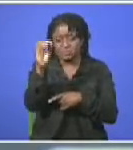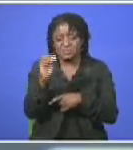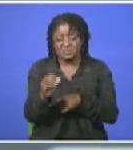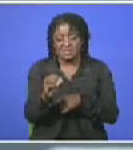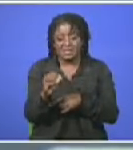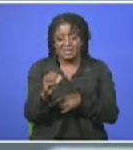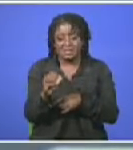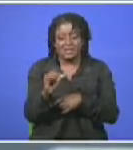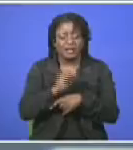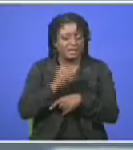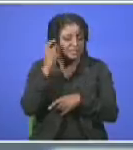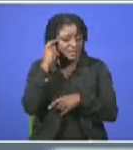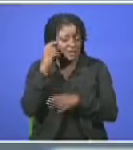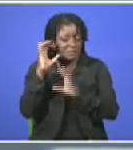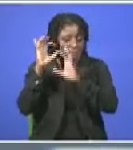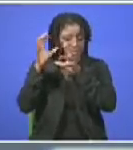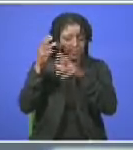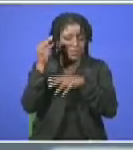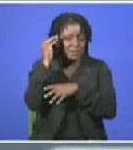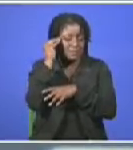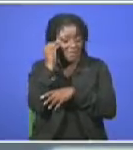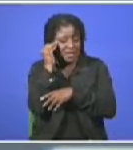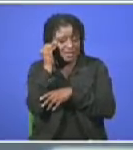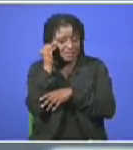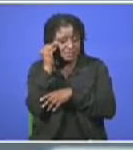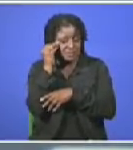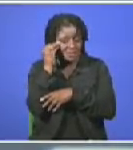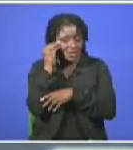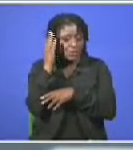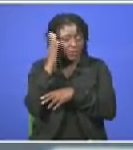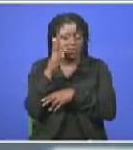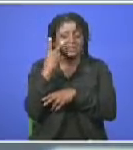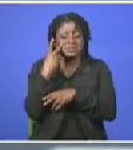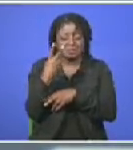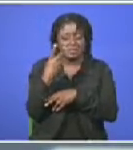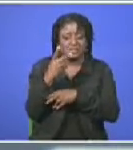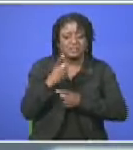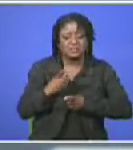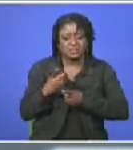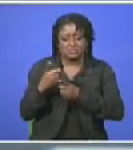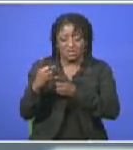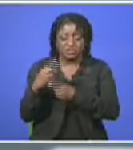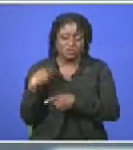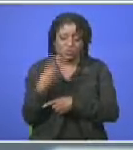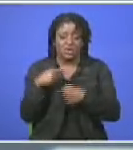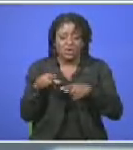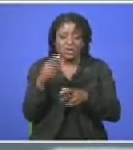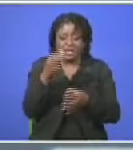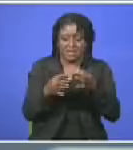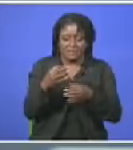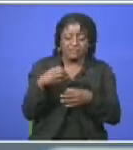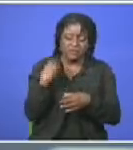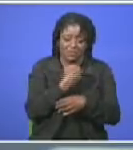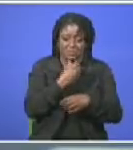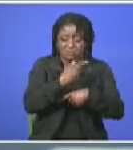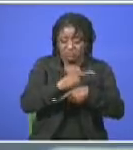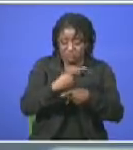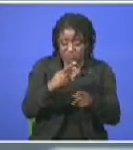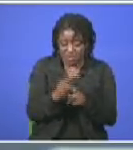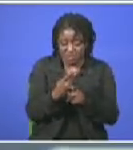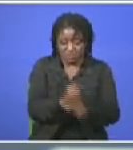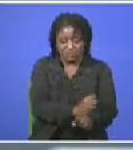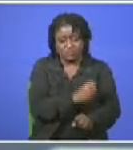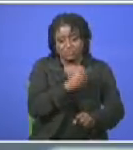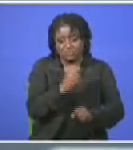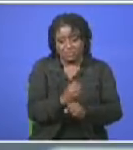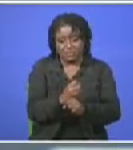that basketball minds would be able to see the direction we're going if the product is strong. Regardless, obviously,